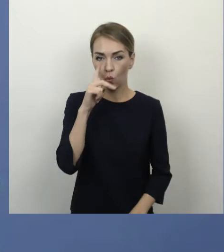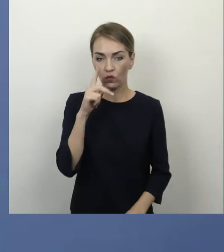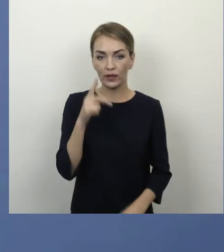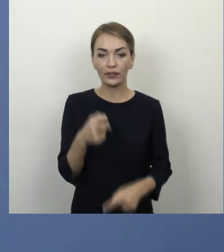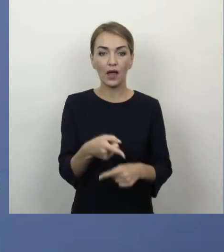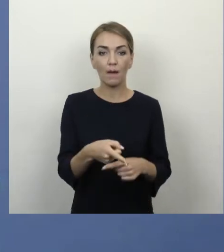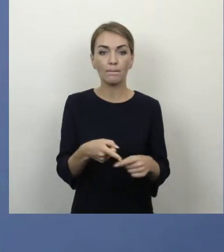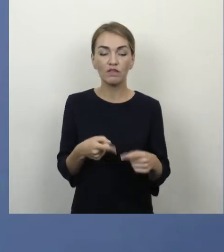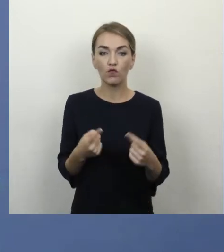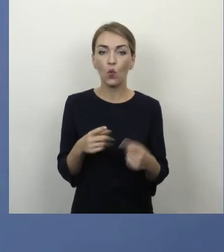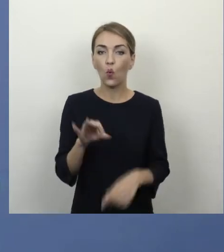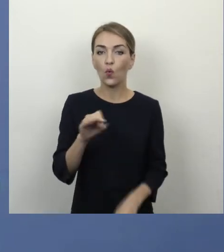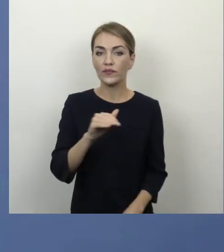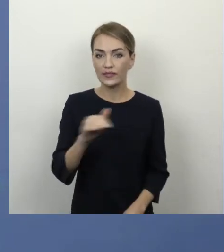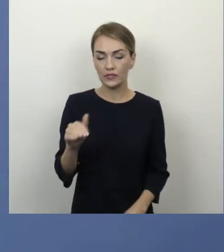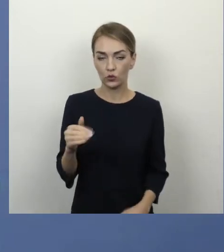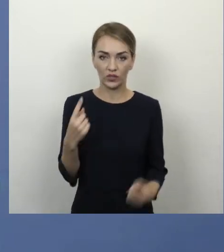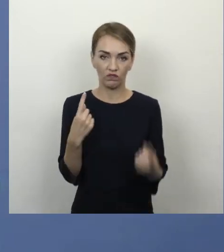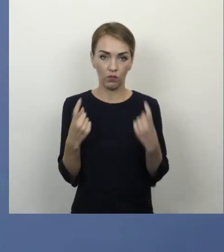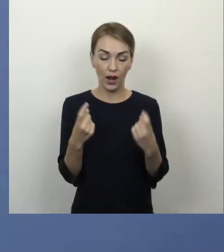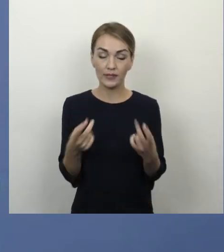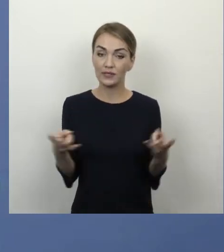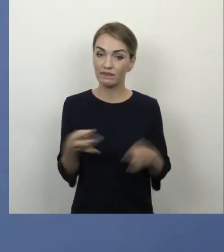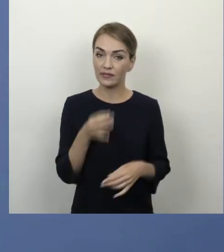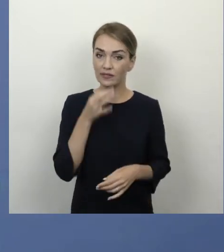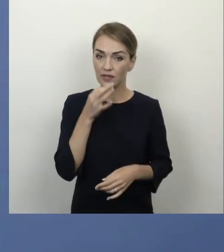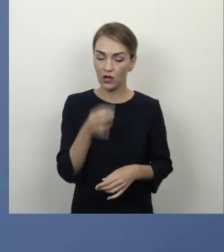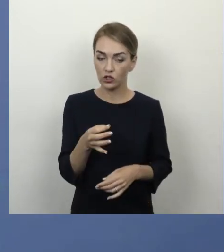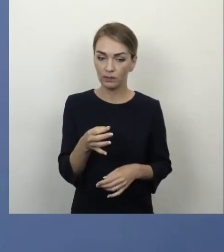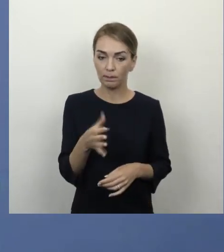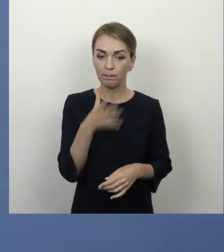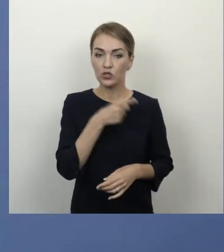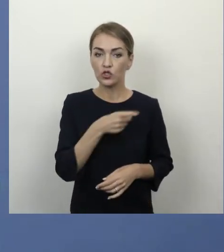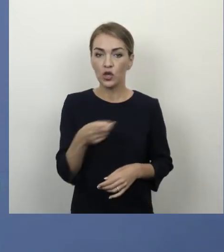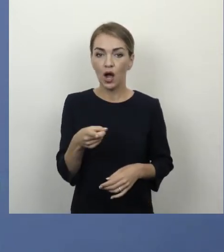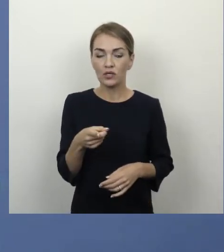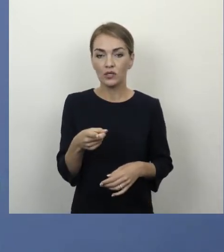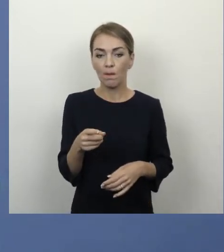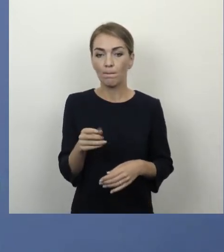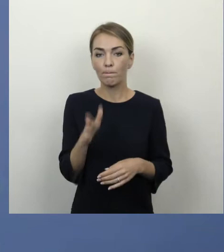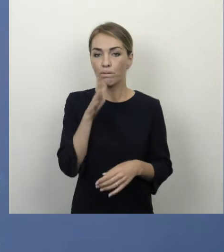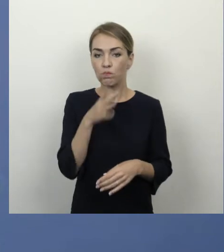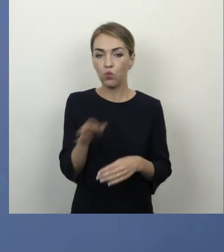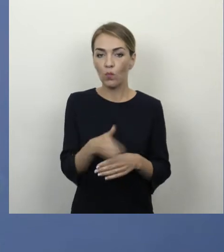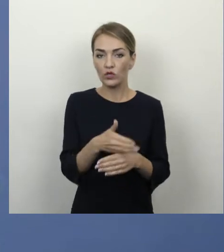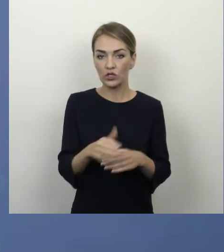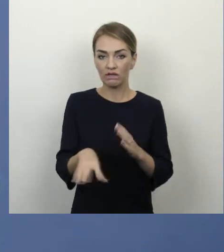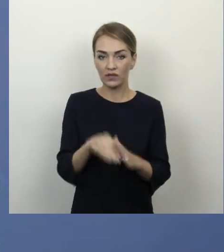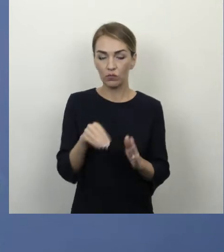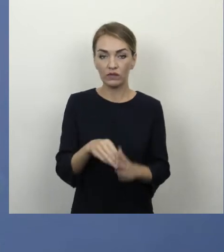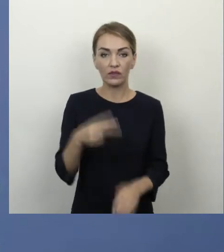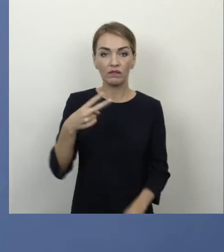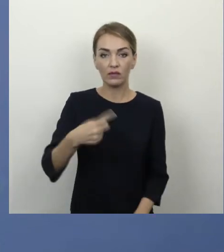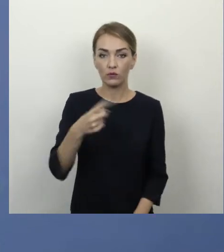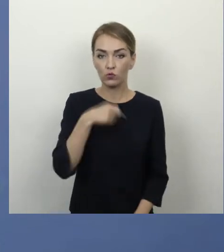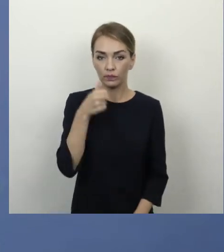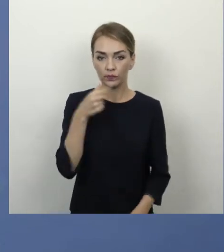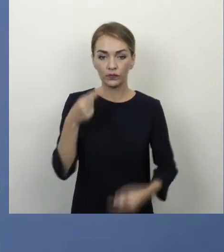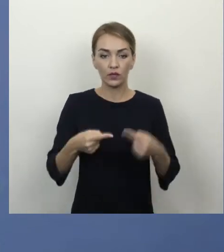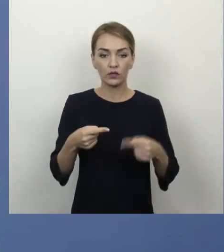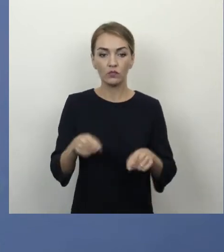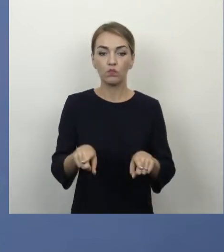the Commission did not recognize the passport of a citizen based on informal information.